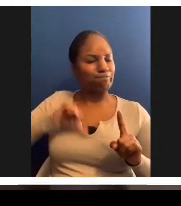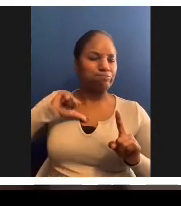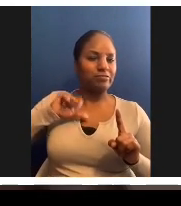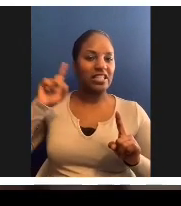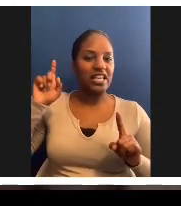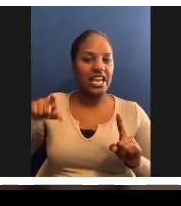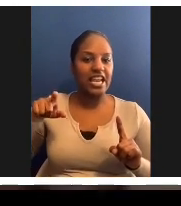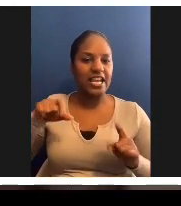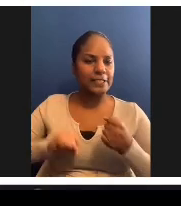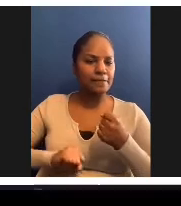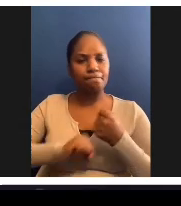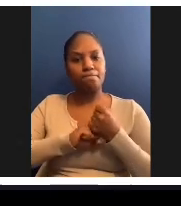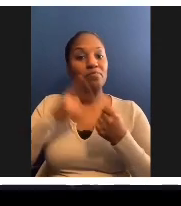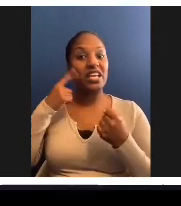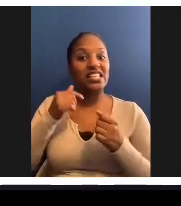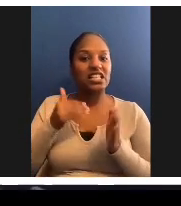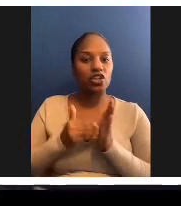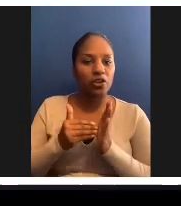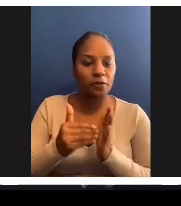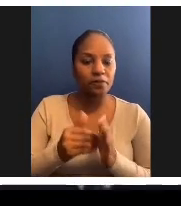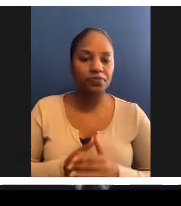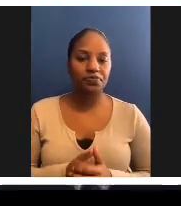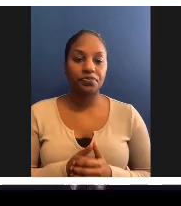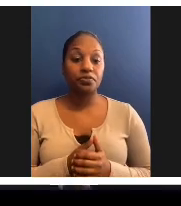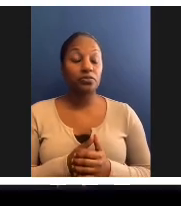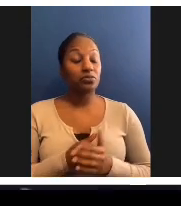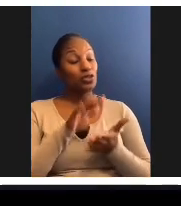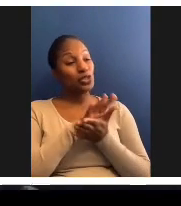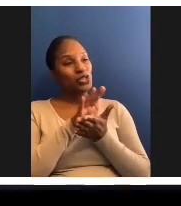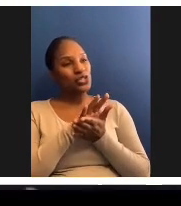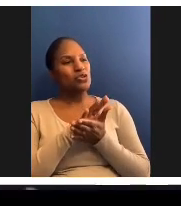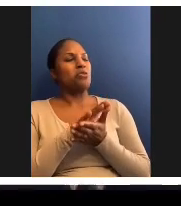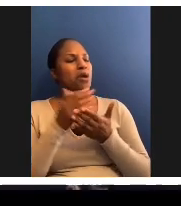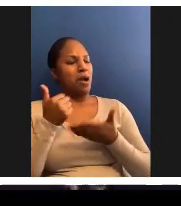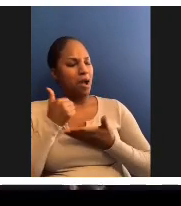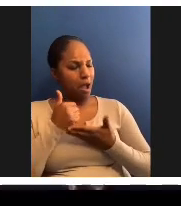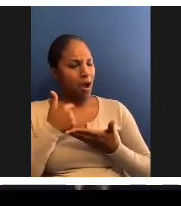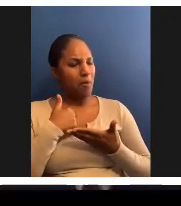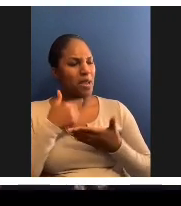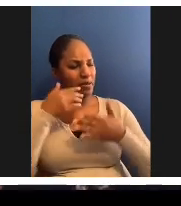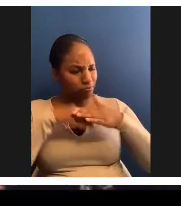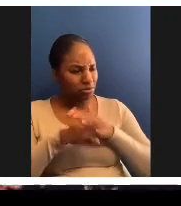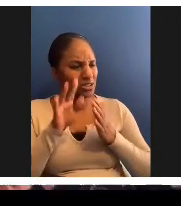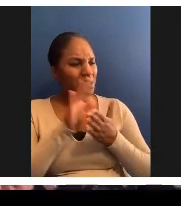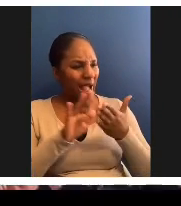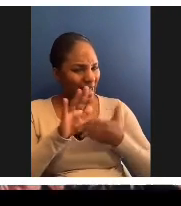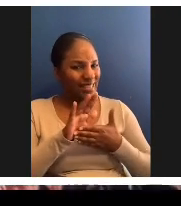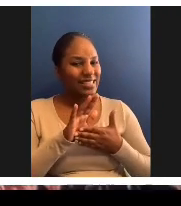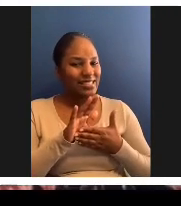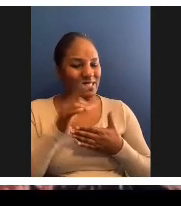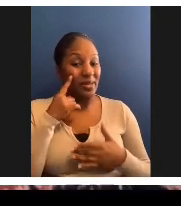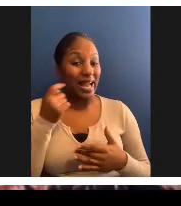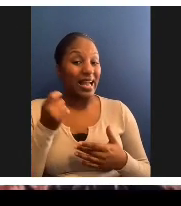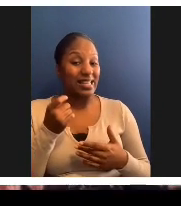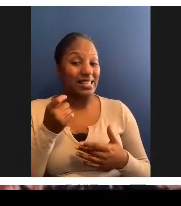by the repetition. School helped me get into college because